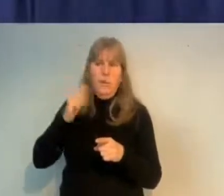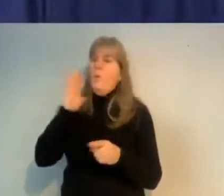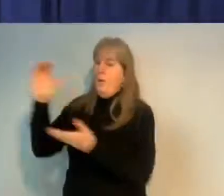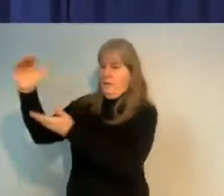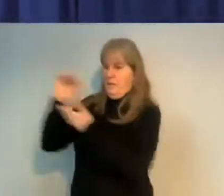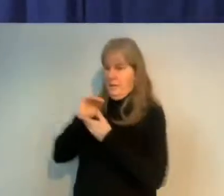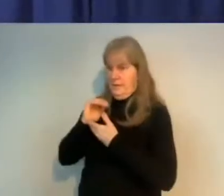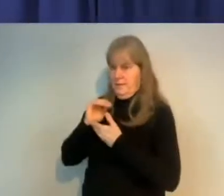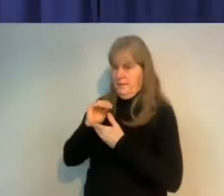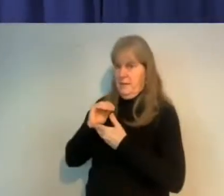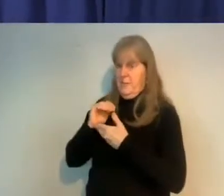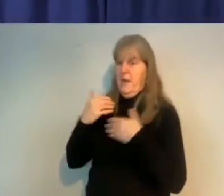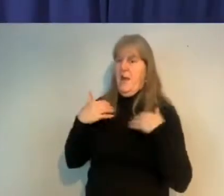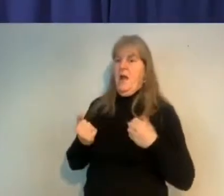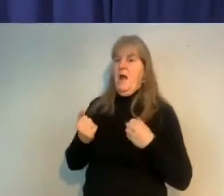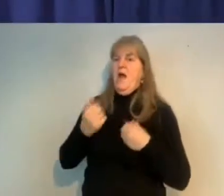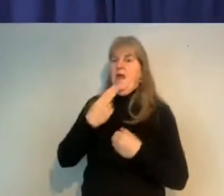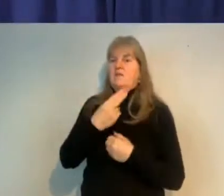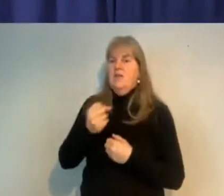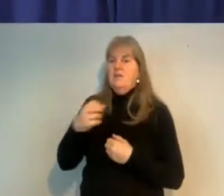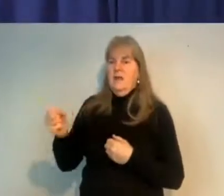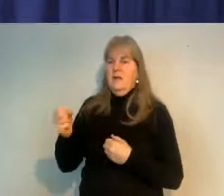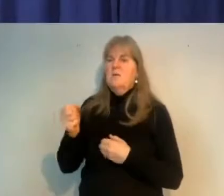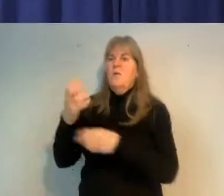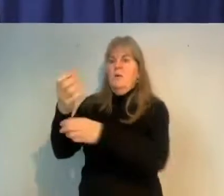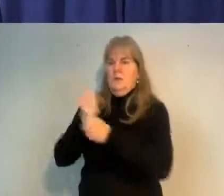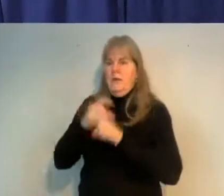Social Services, but these tests are on their way.